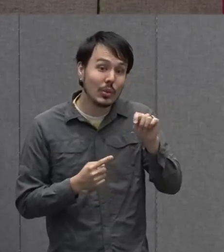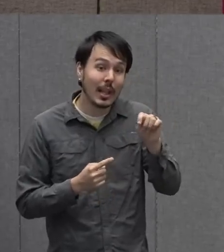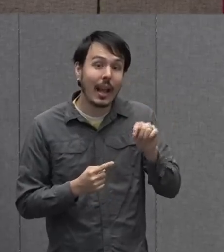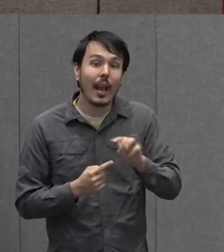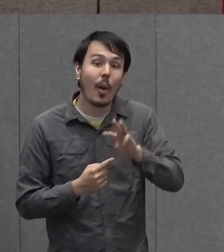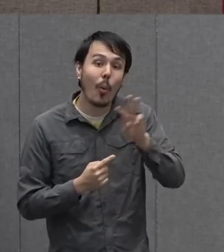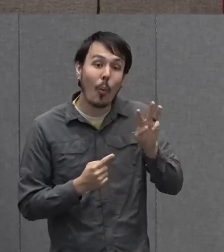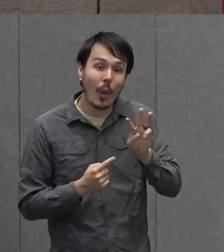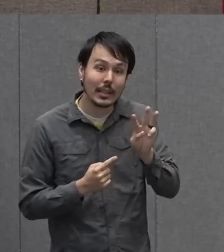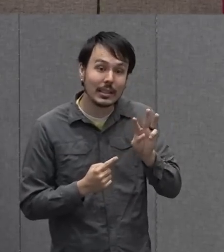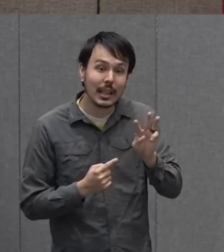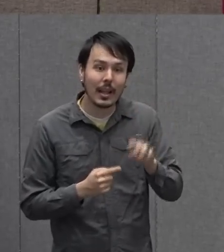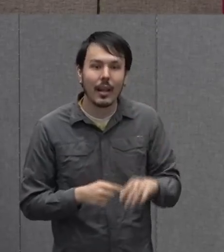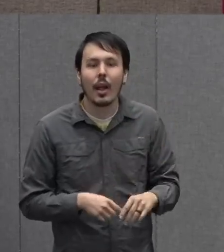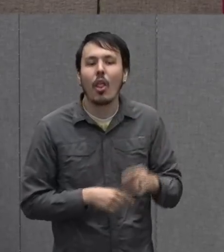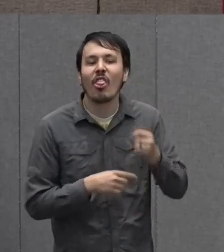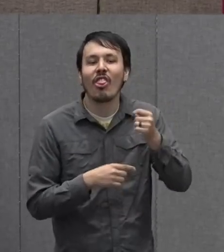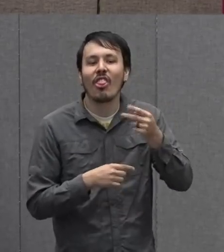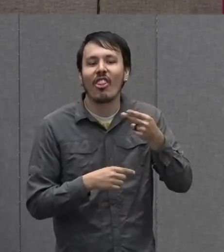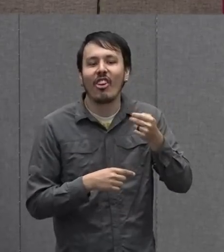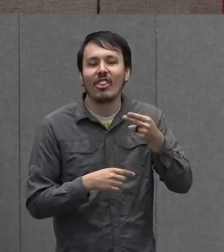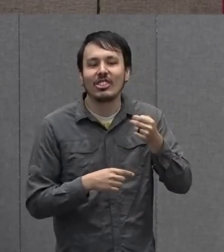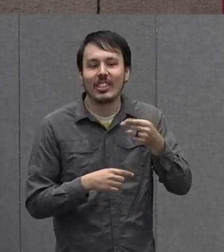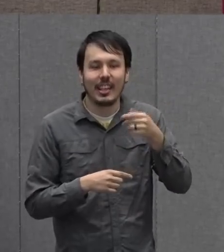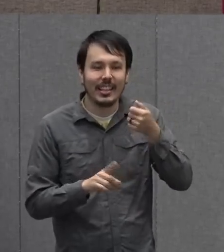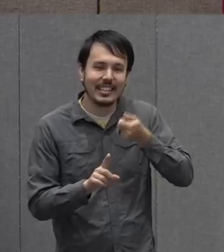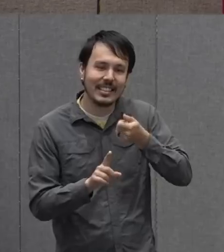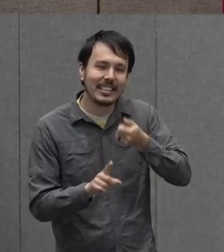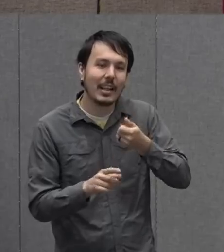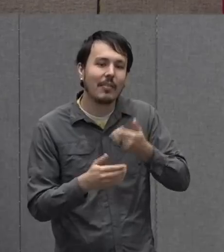Thursday comes next. Capital